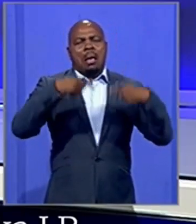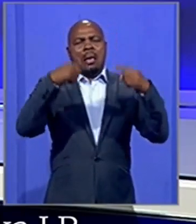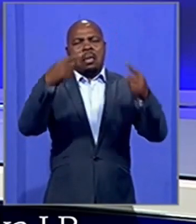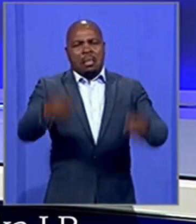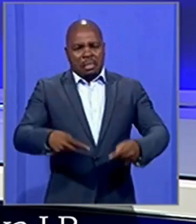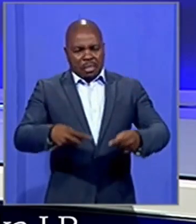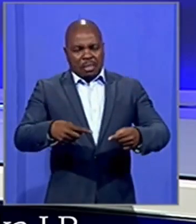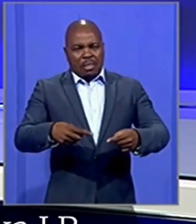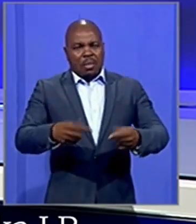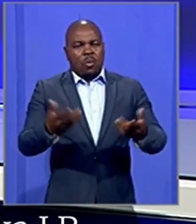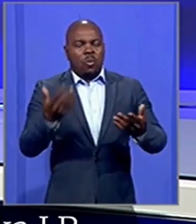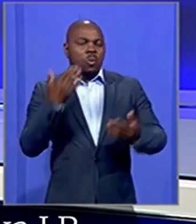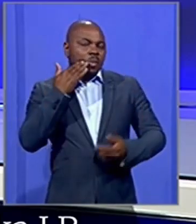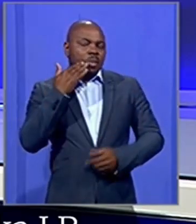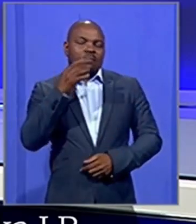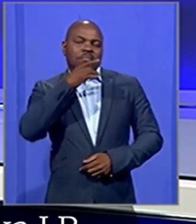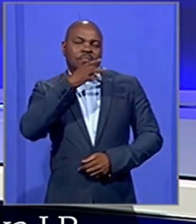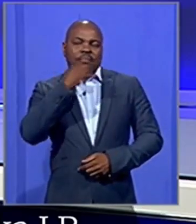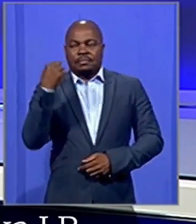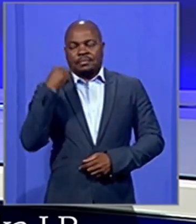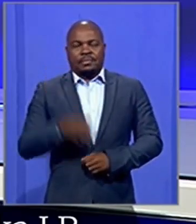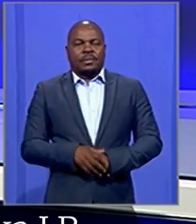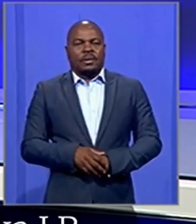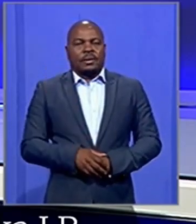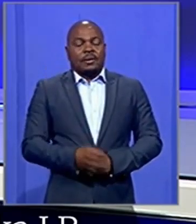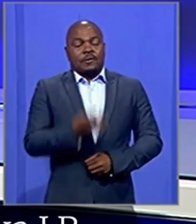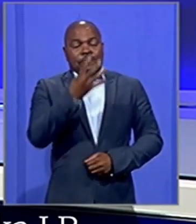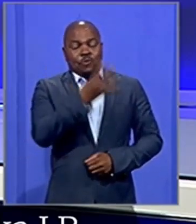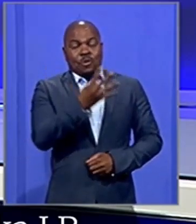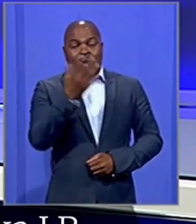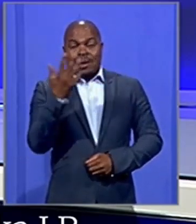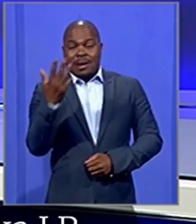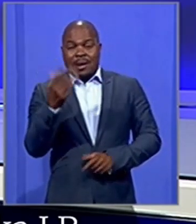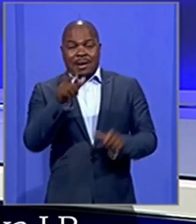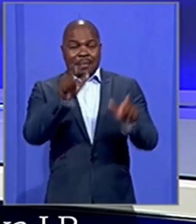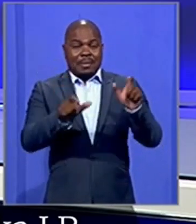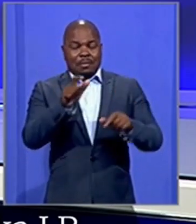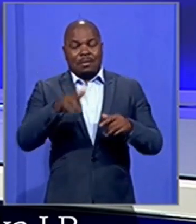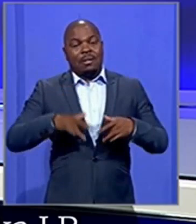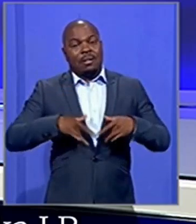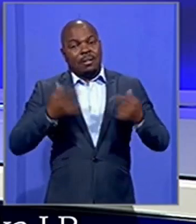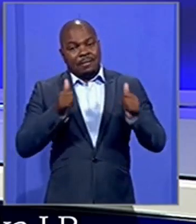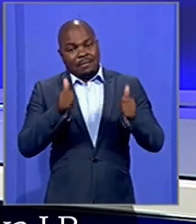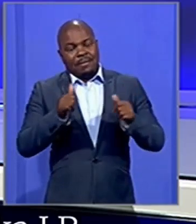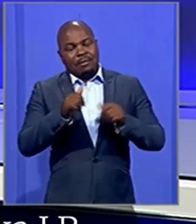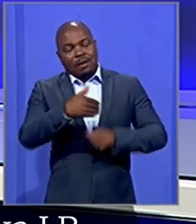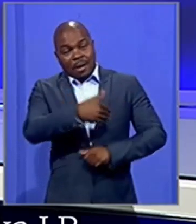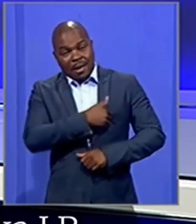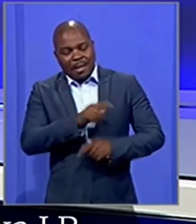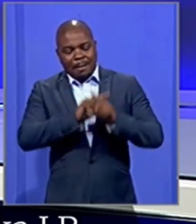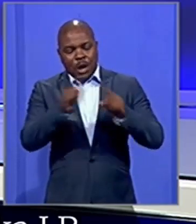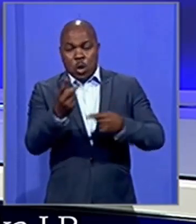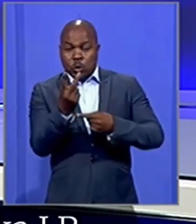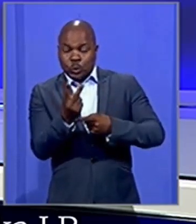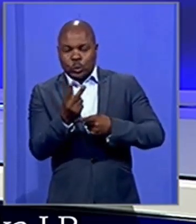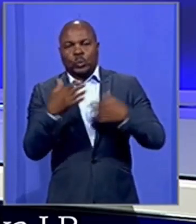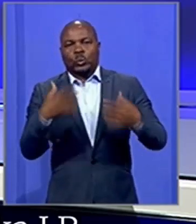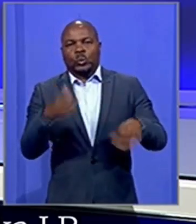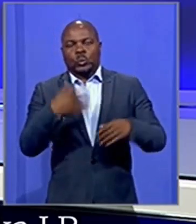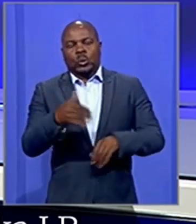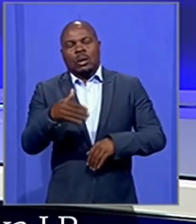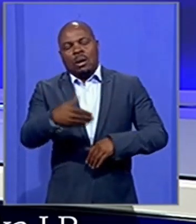ya menoga ka Mokibelo. Batho ba 49 ba phulogile ka dikgobalo mola ba bedi ba ba kwa